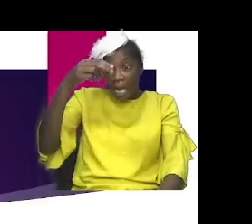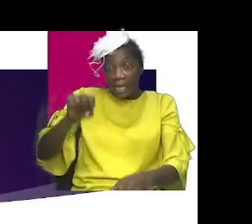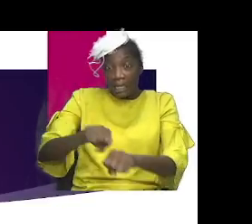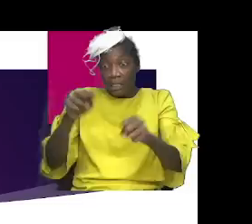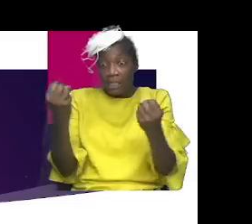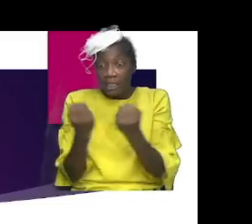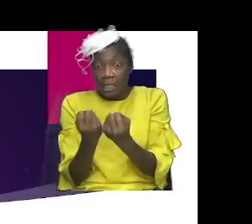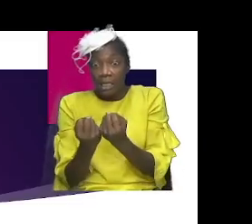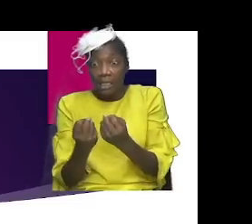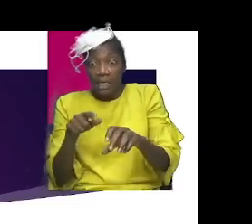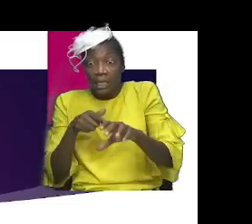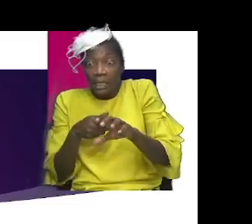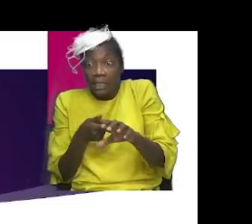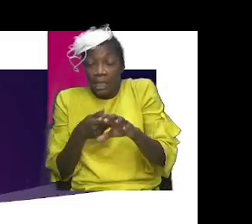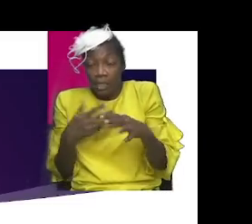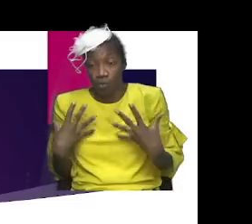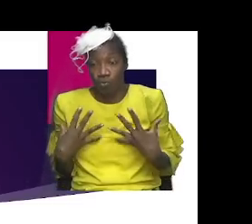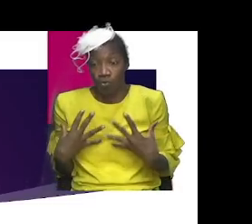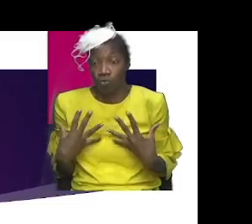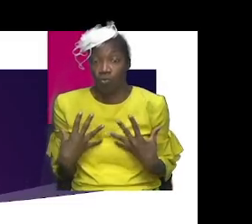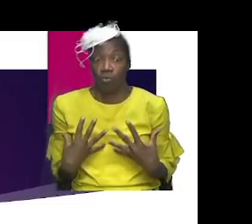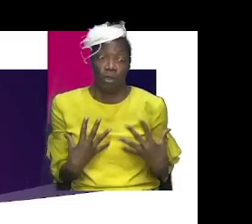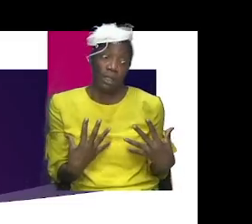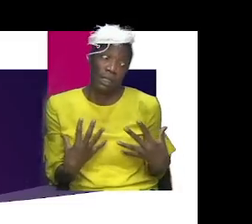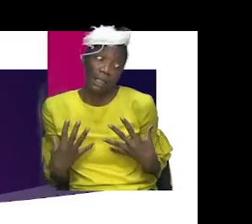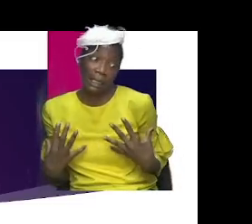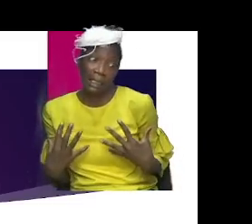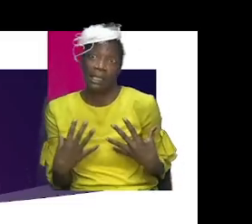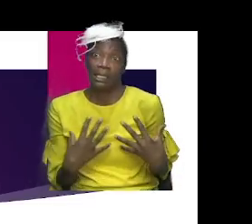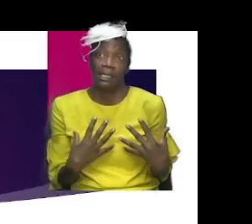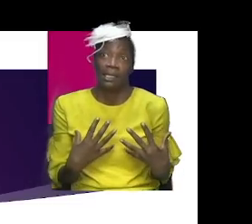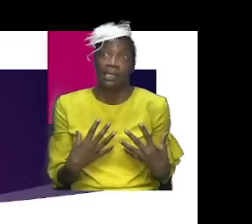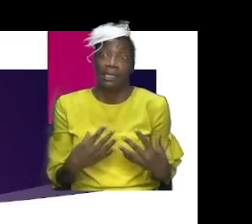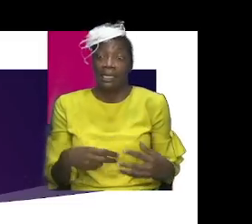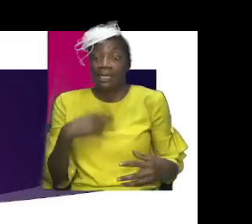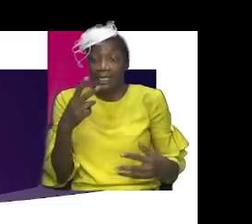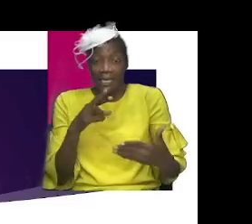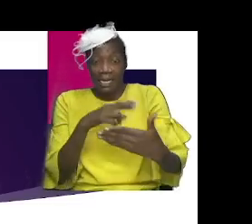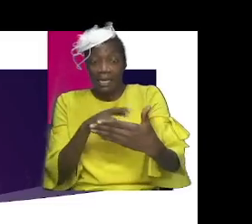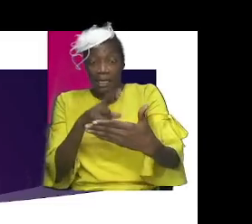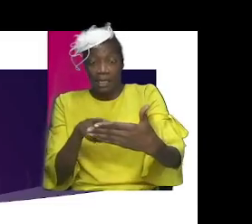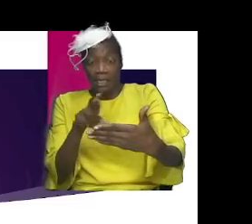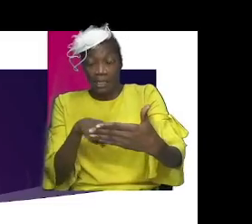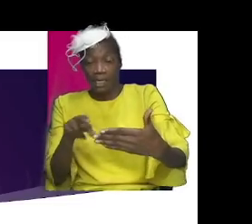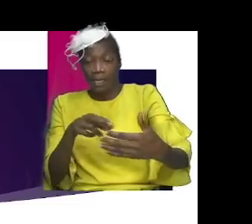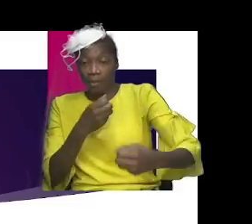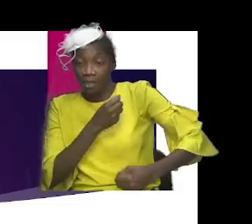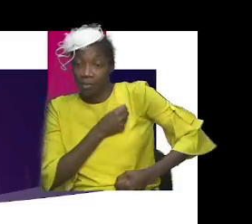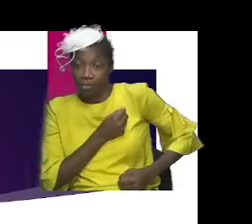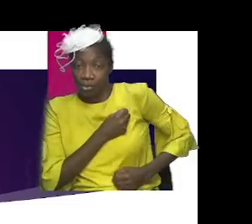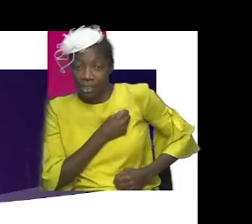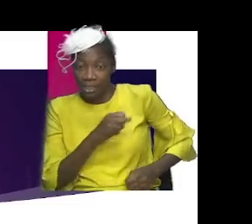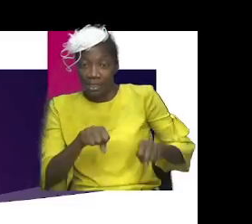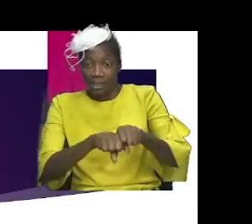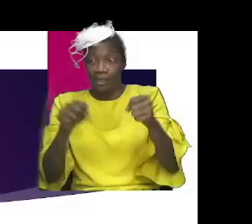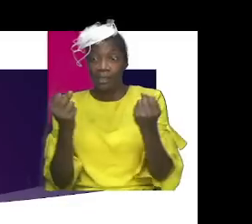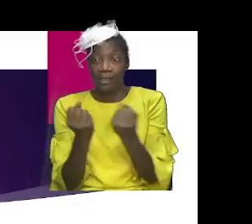and it was said that the tape was at a police station, and people were trying to find it, but the